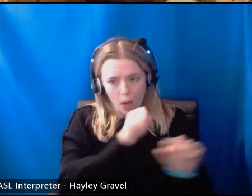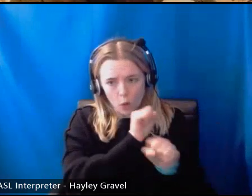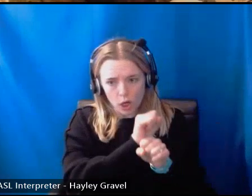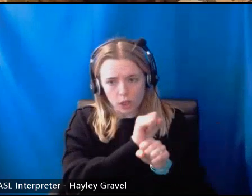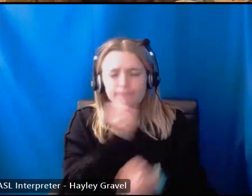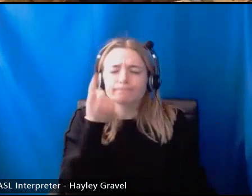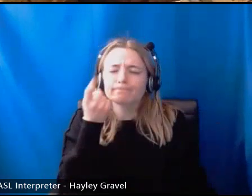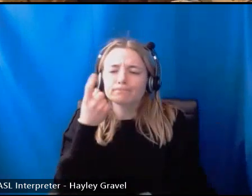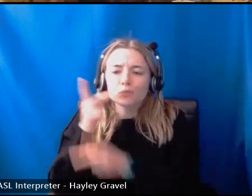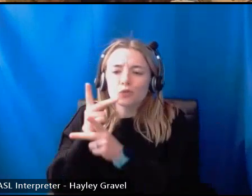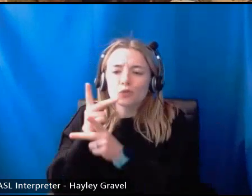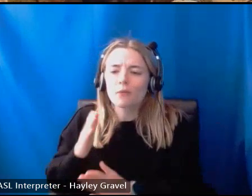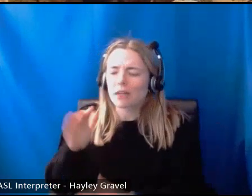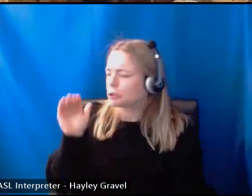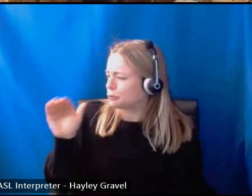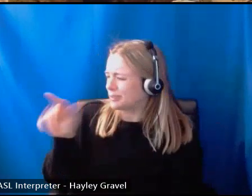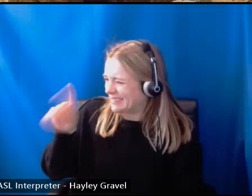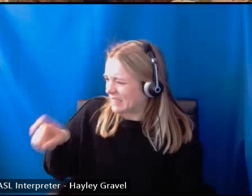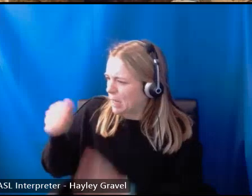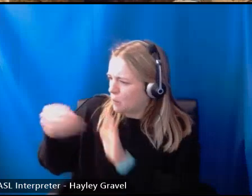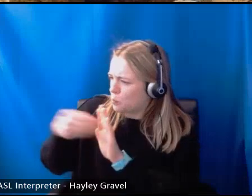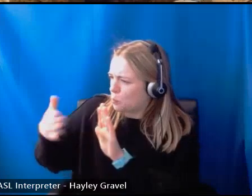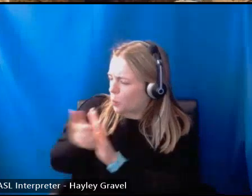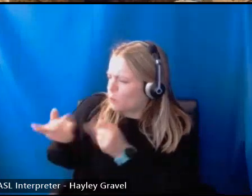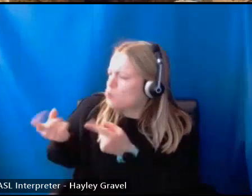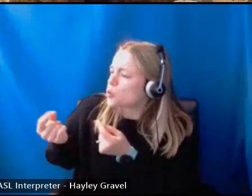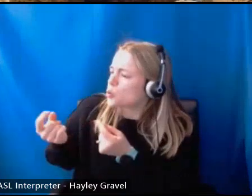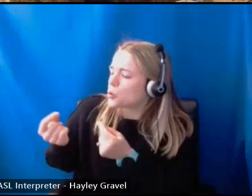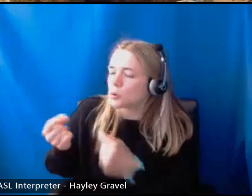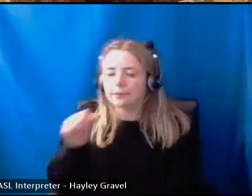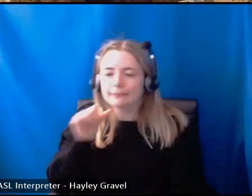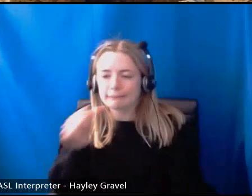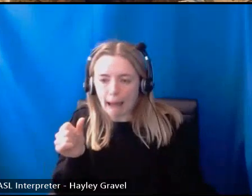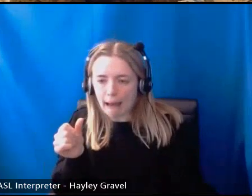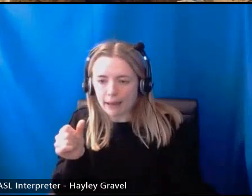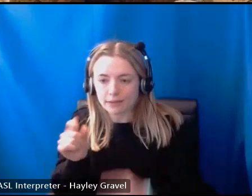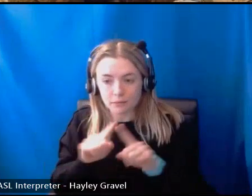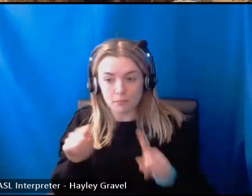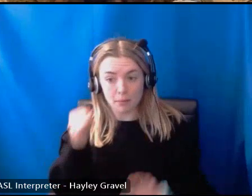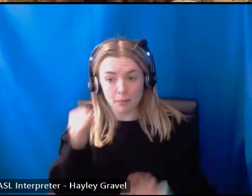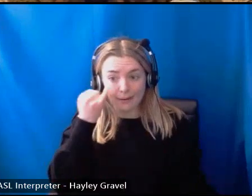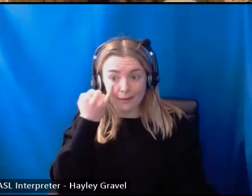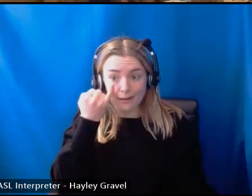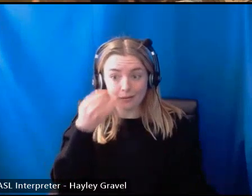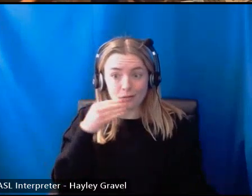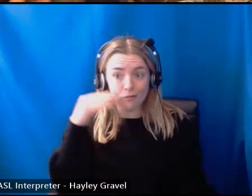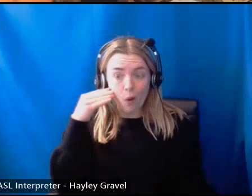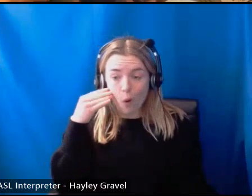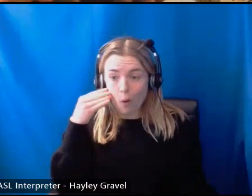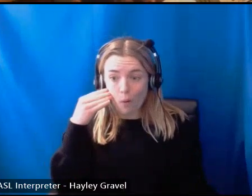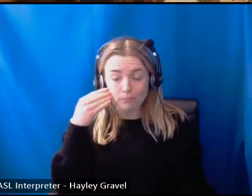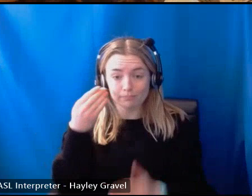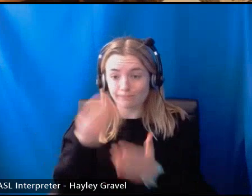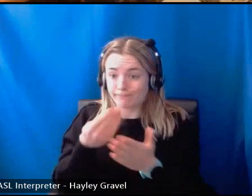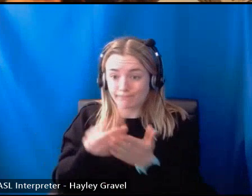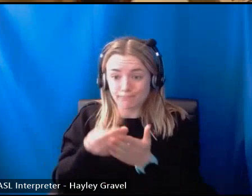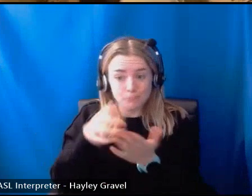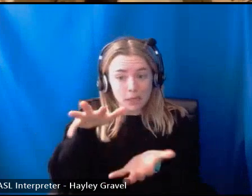that. No one ever wanted to know that. But I kind of felt like if I'm home, still making the same wage I'm making,